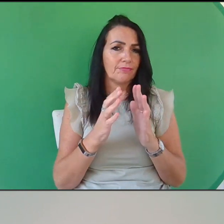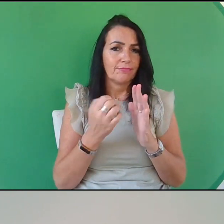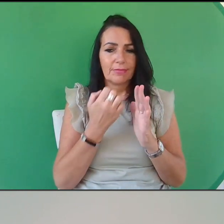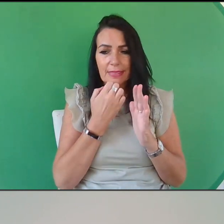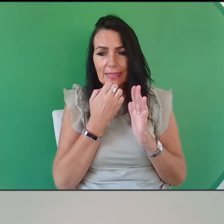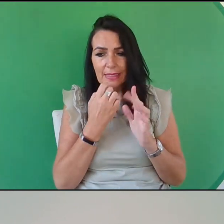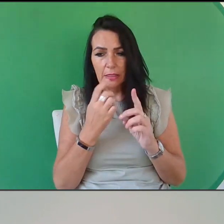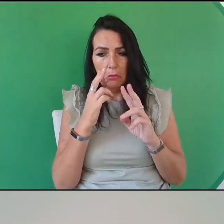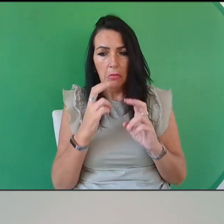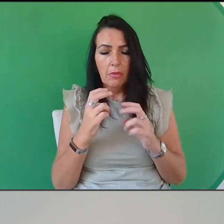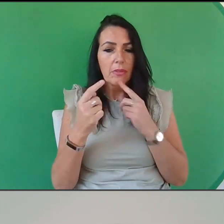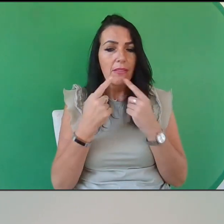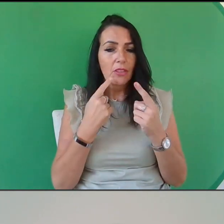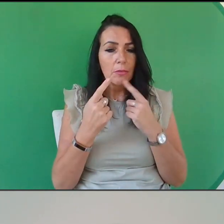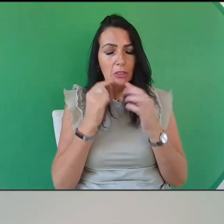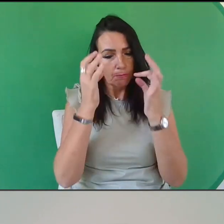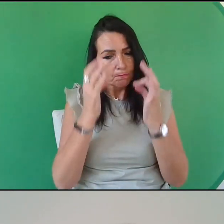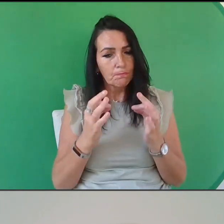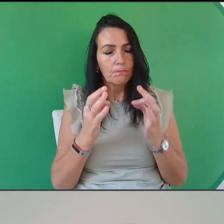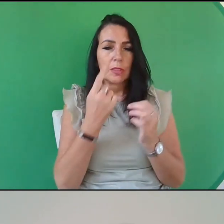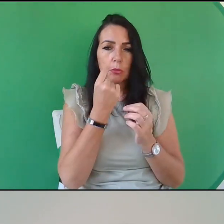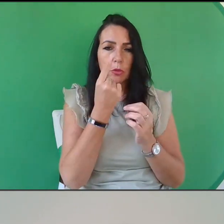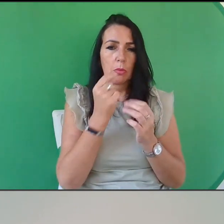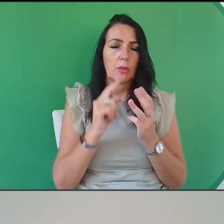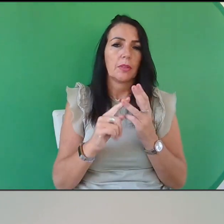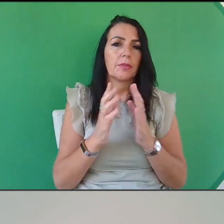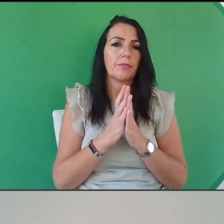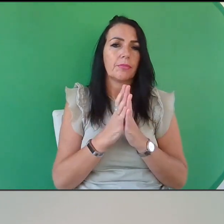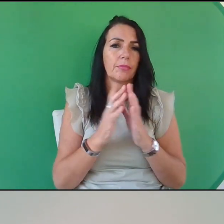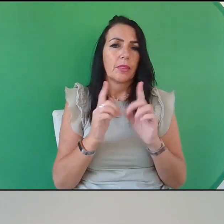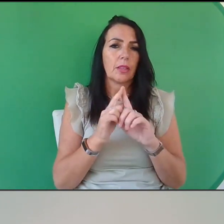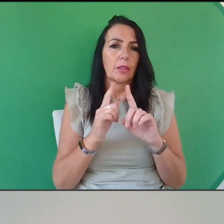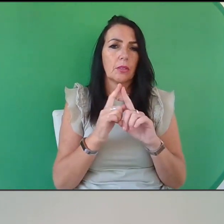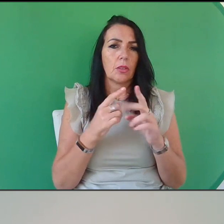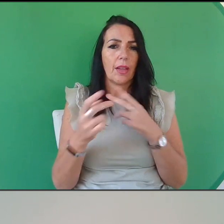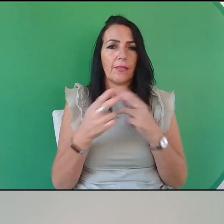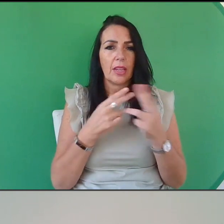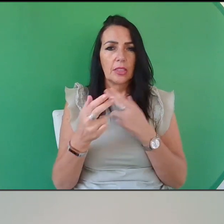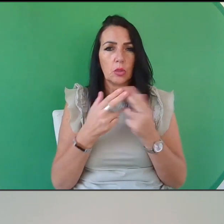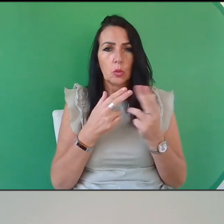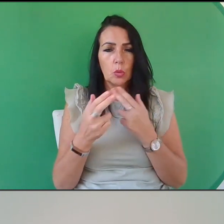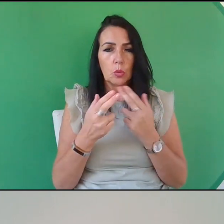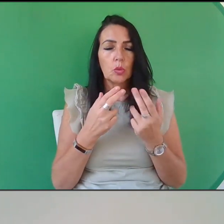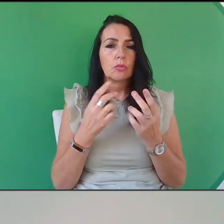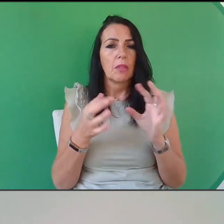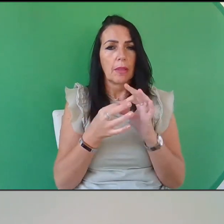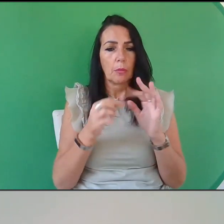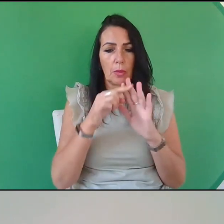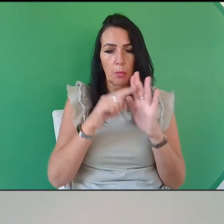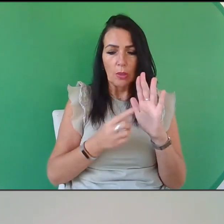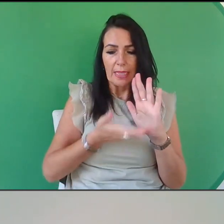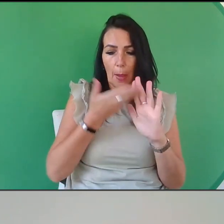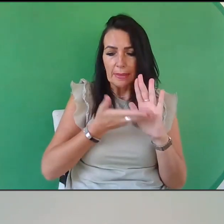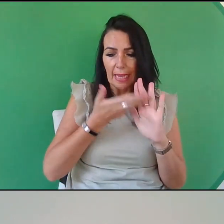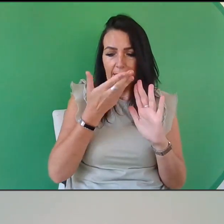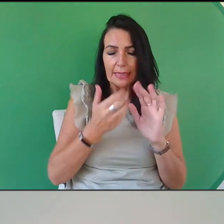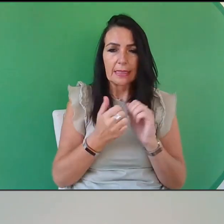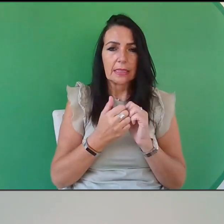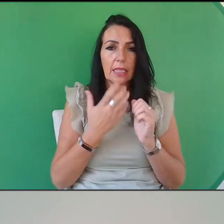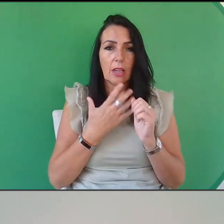sure that the information is as accurate as it can be. We also share news or statements on some of the policy updates. If you